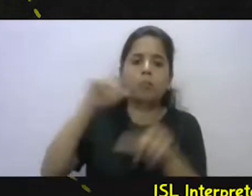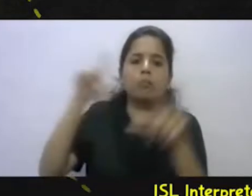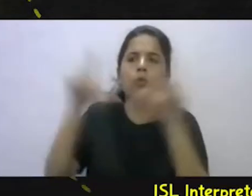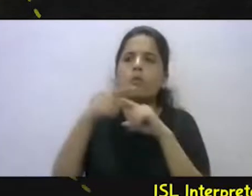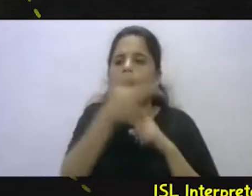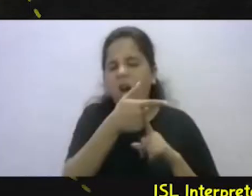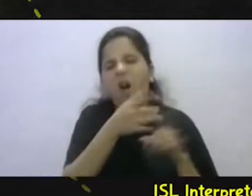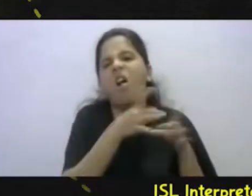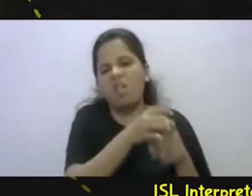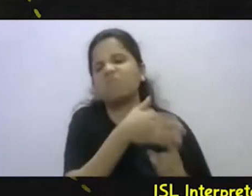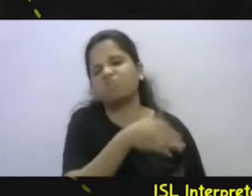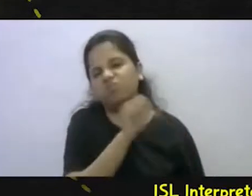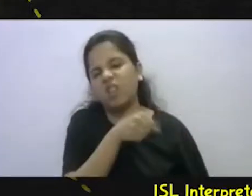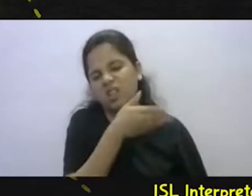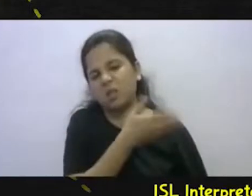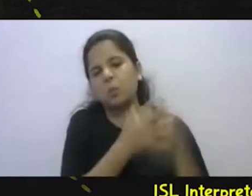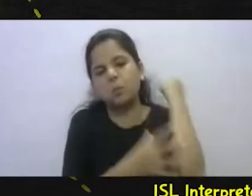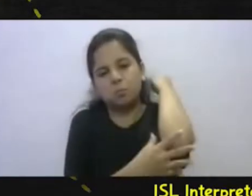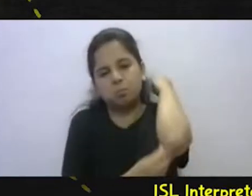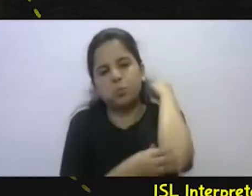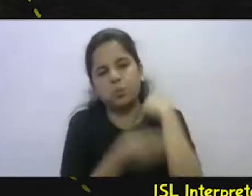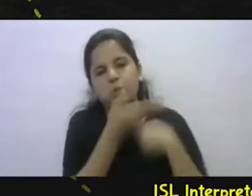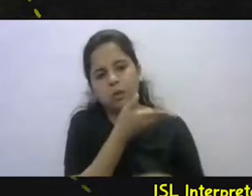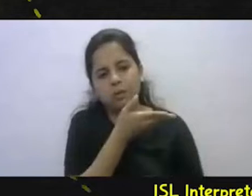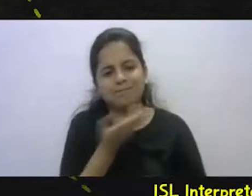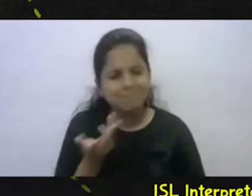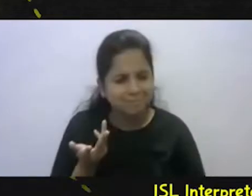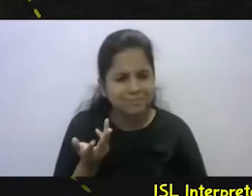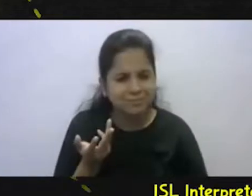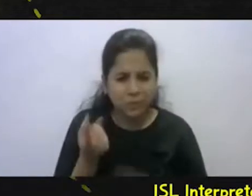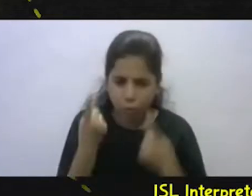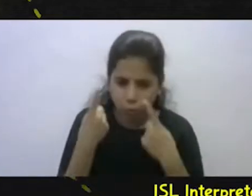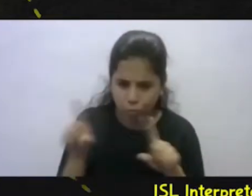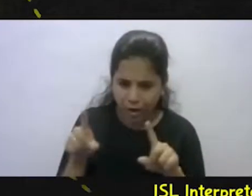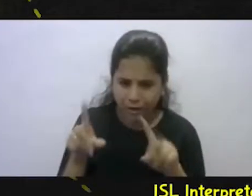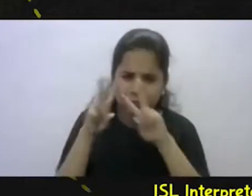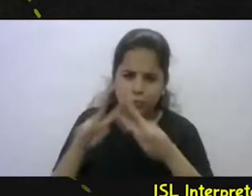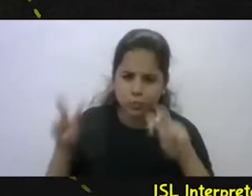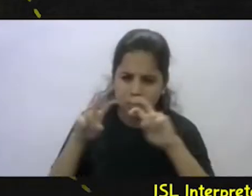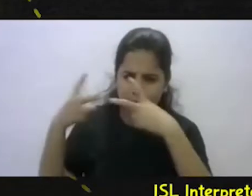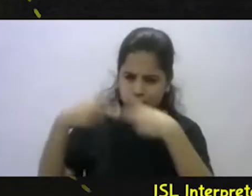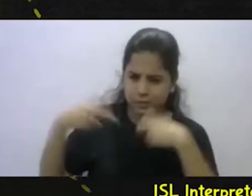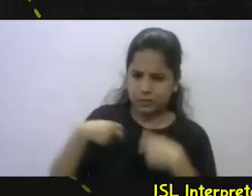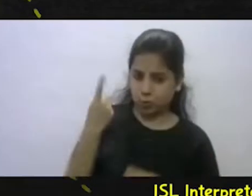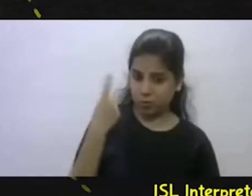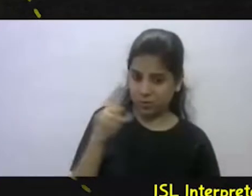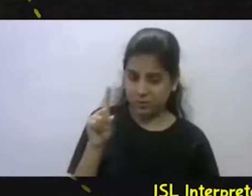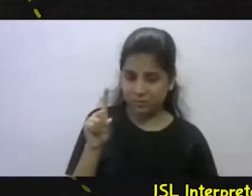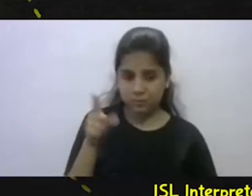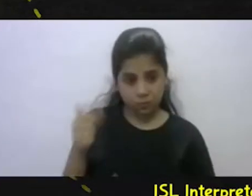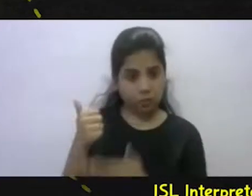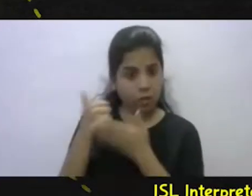are marginalized or Dalits are poor. Is this way of research is going to help